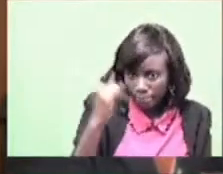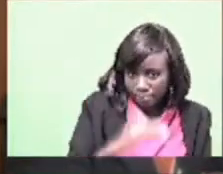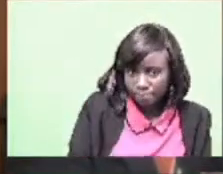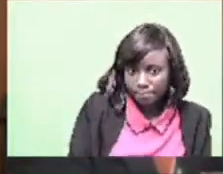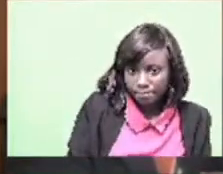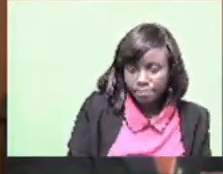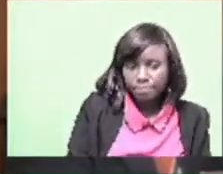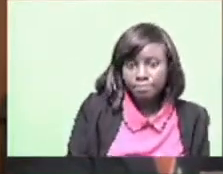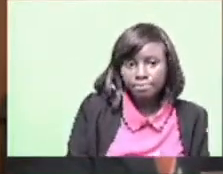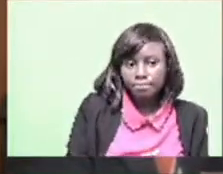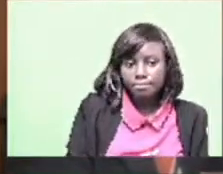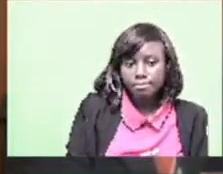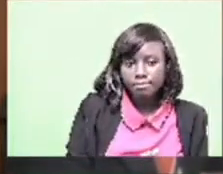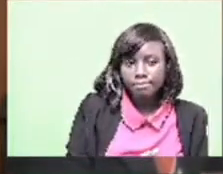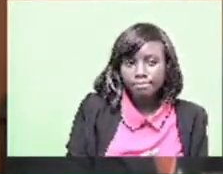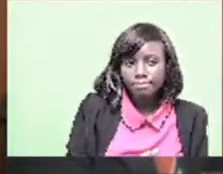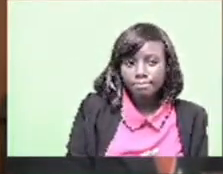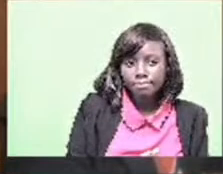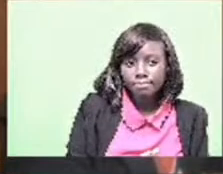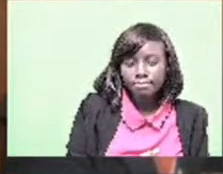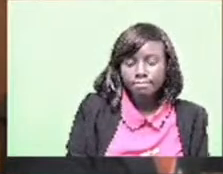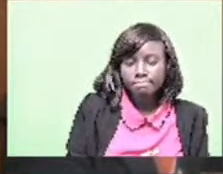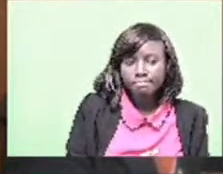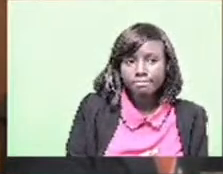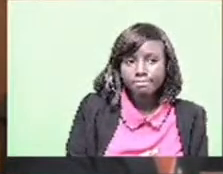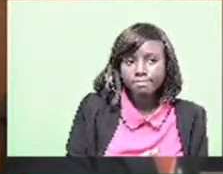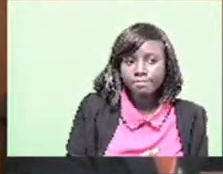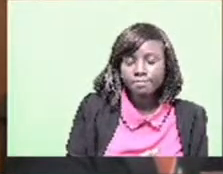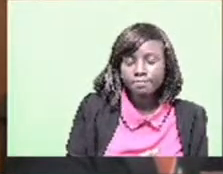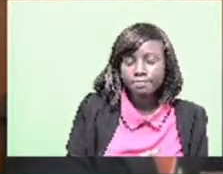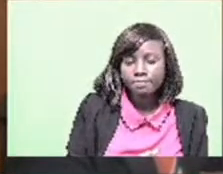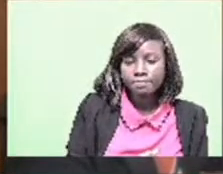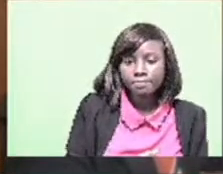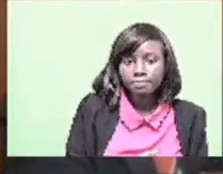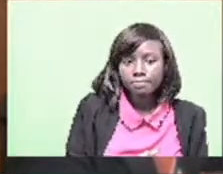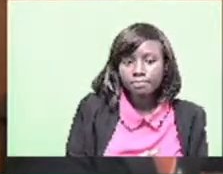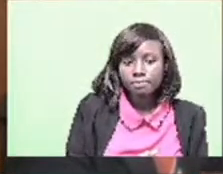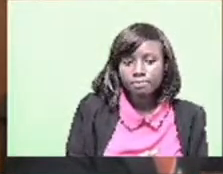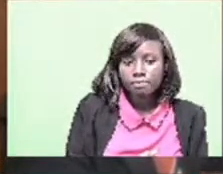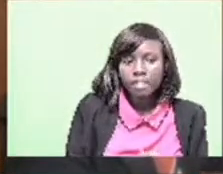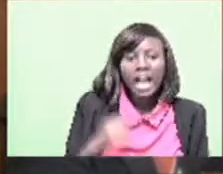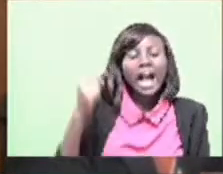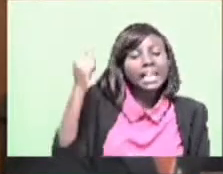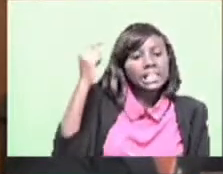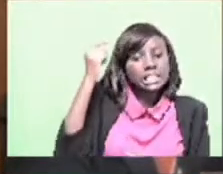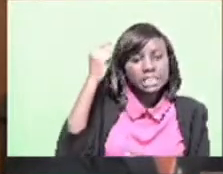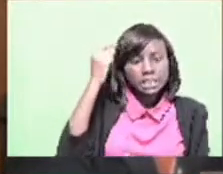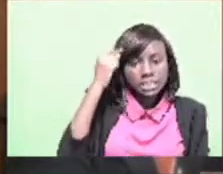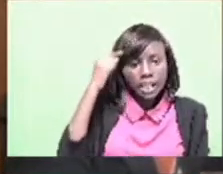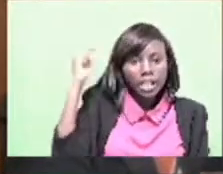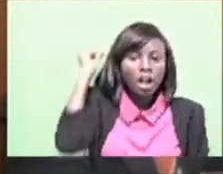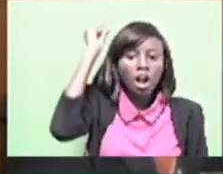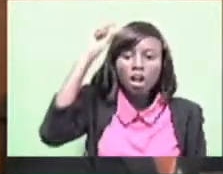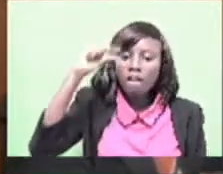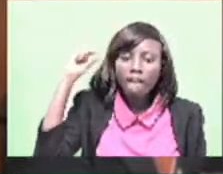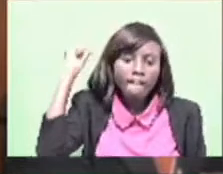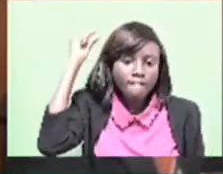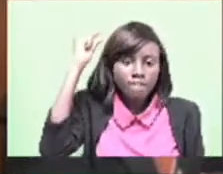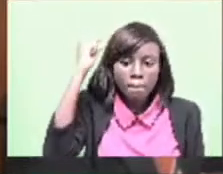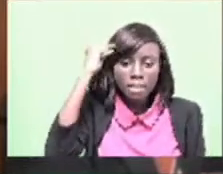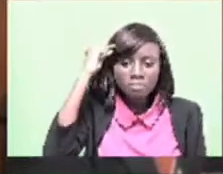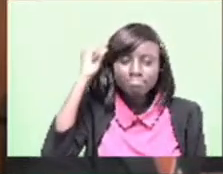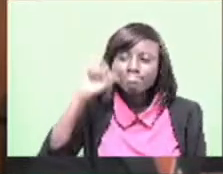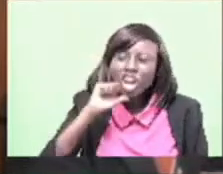the government has not been able to encourage citizens to act on their own to wear